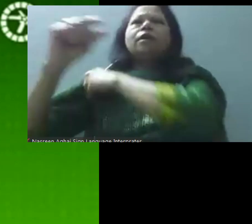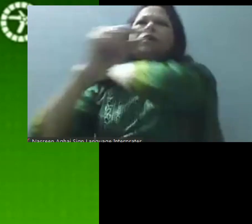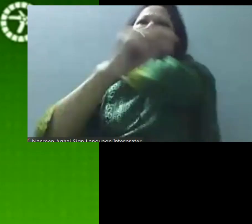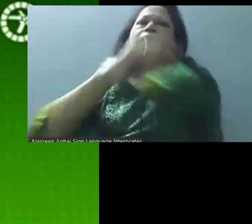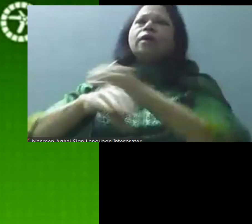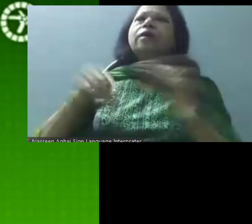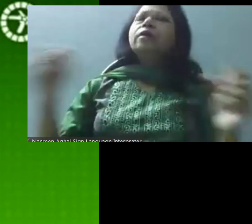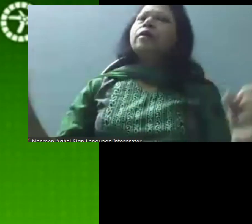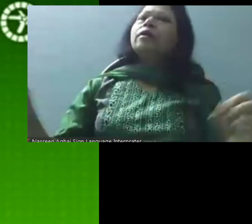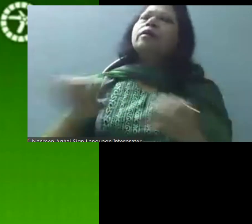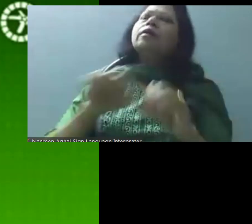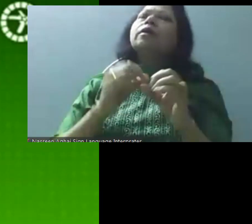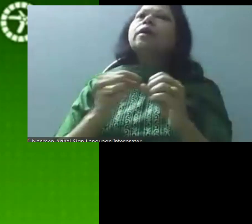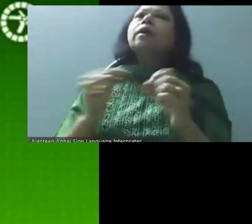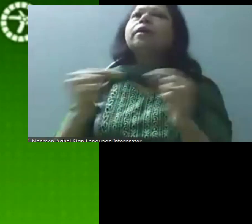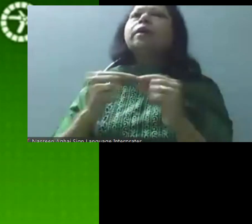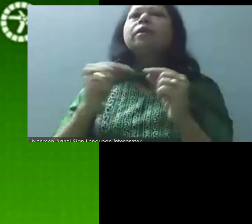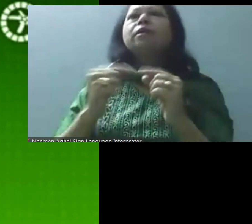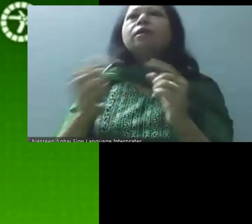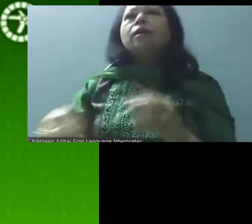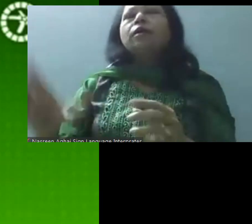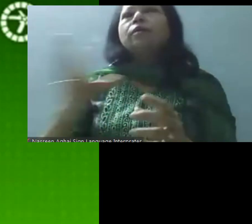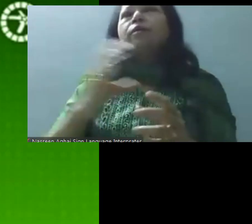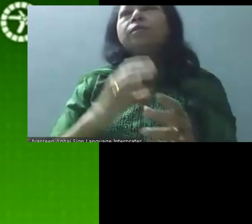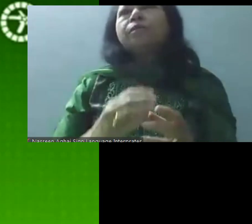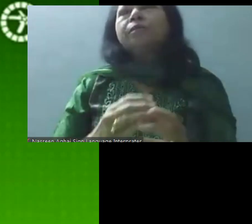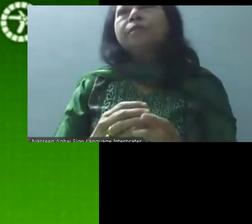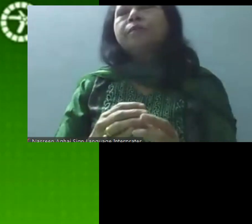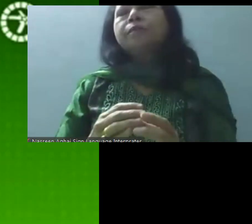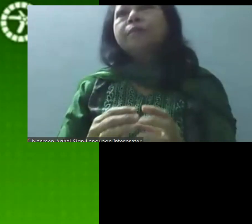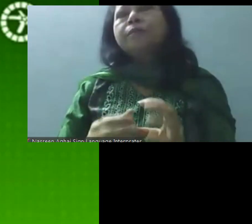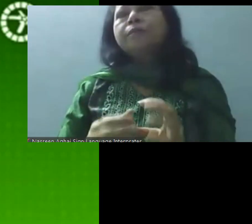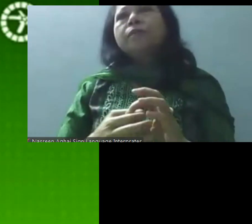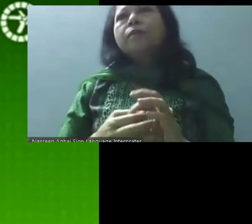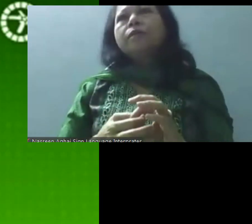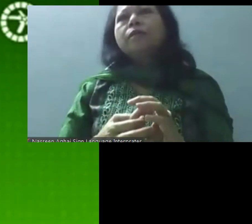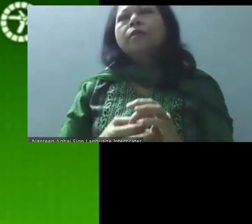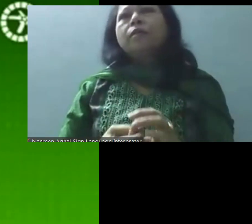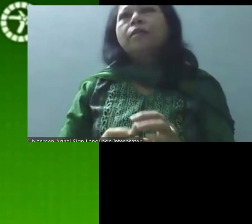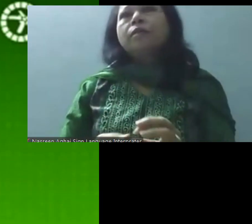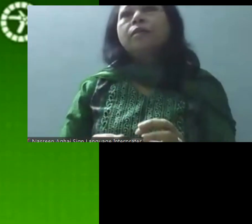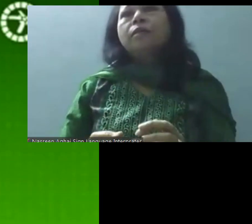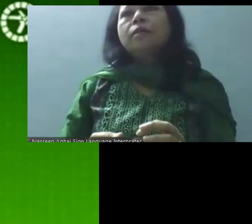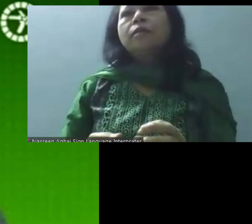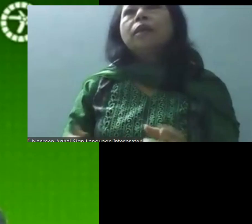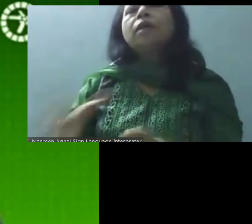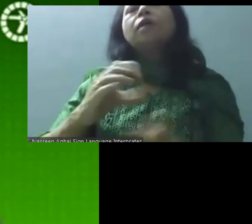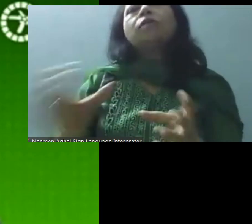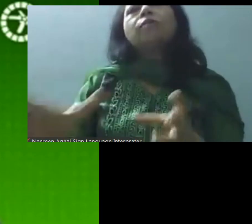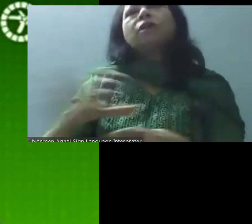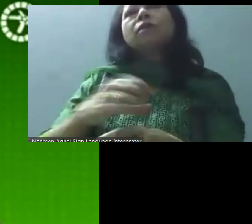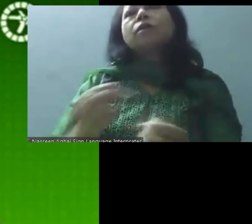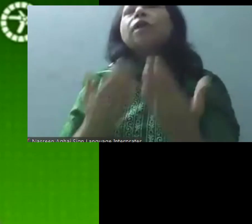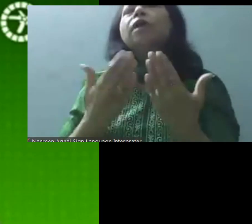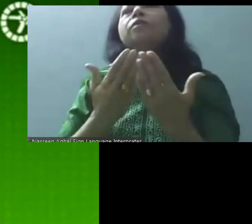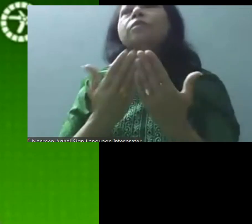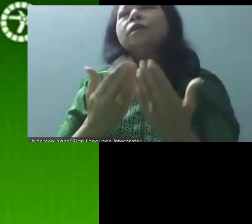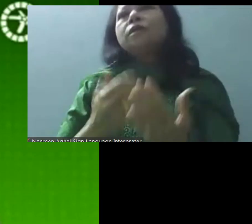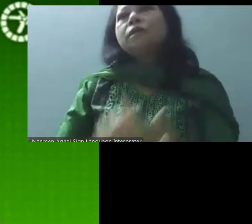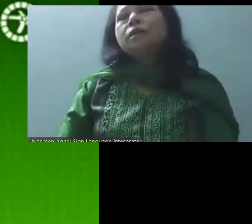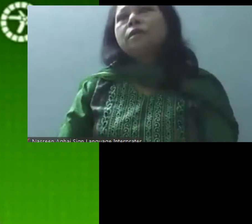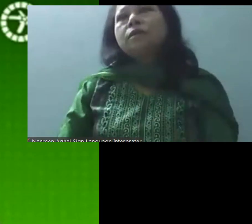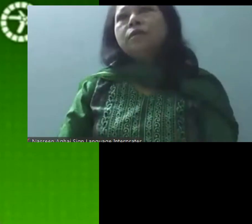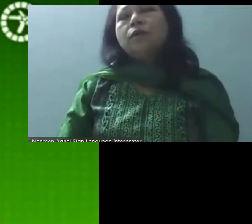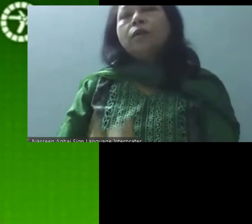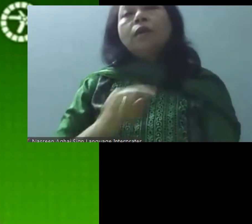connected and they have a preparedness to address or to impart the education, they